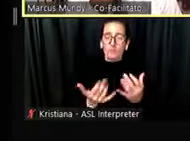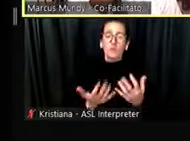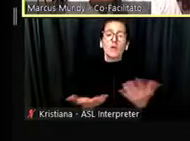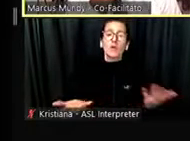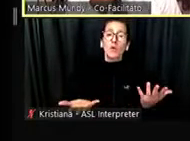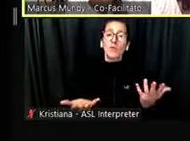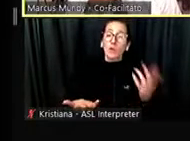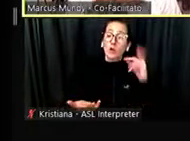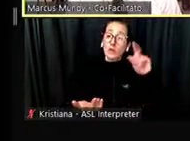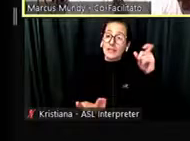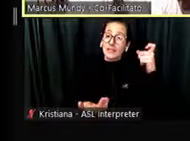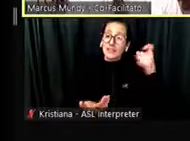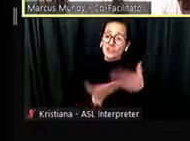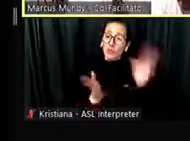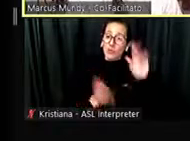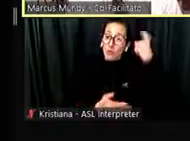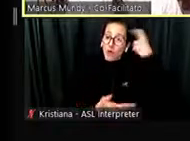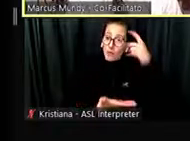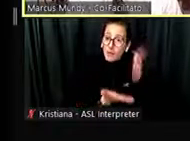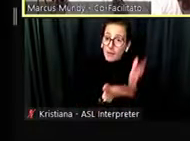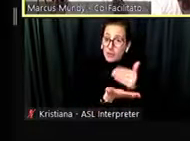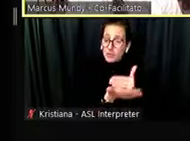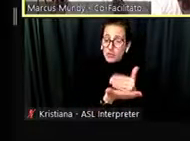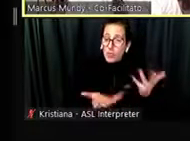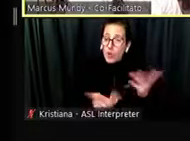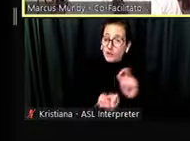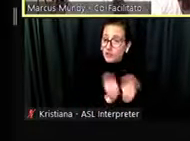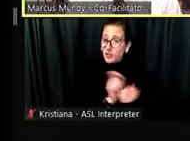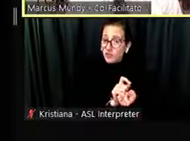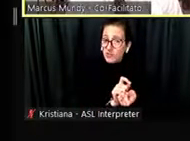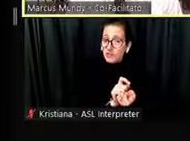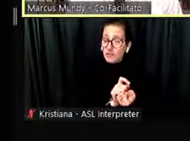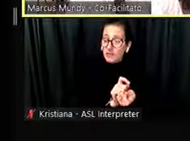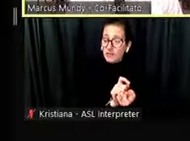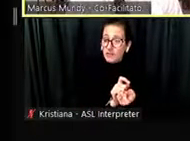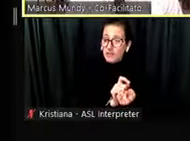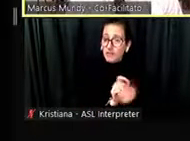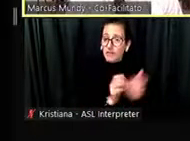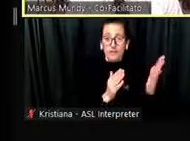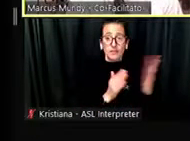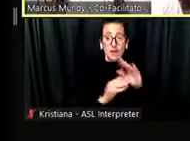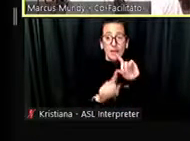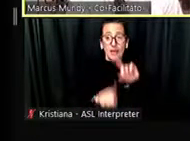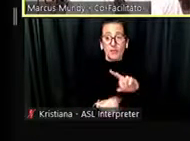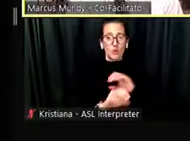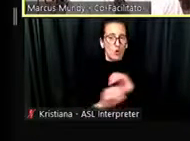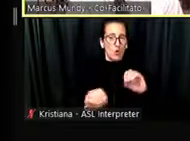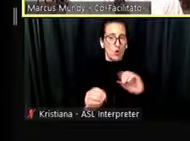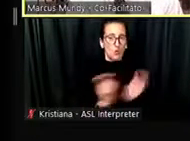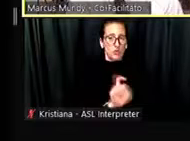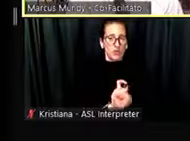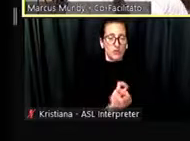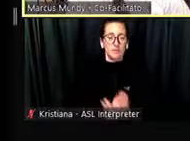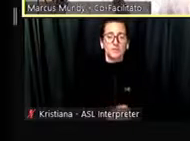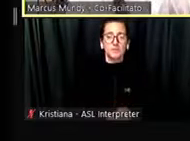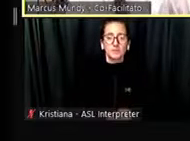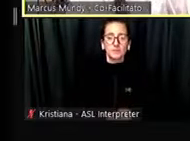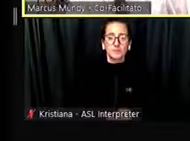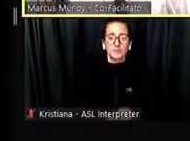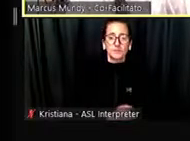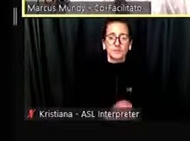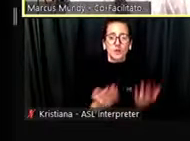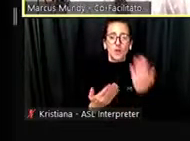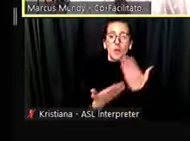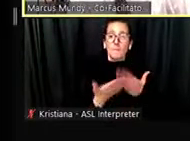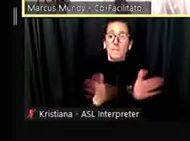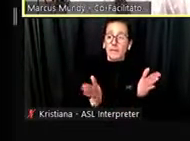general government budget. The heaviest answer was no change. The biggest change for public safety